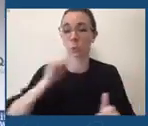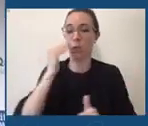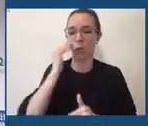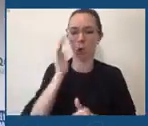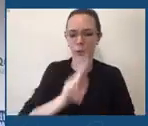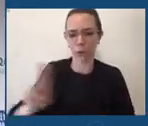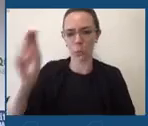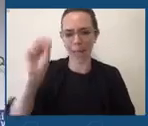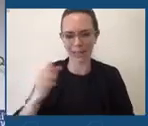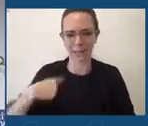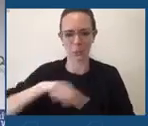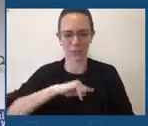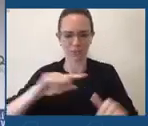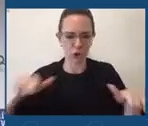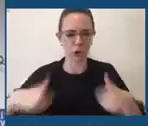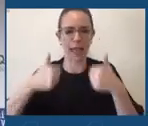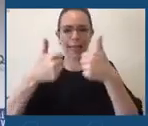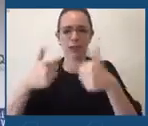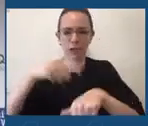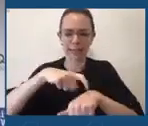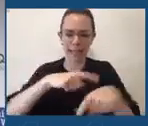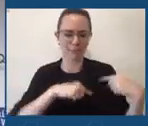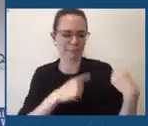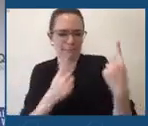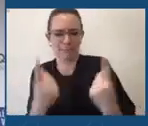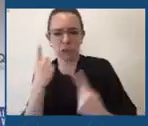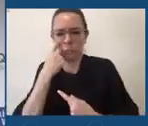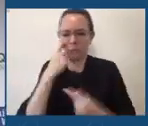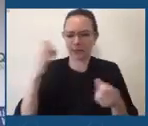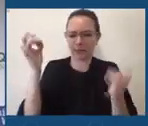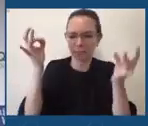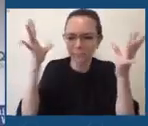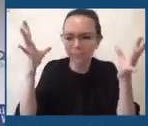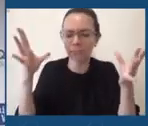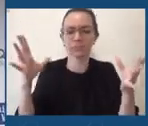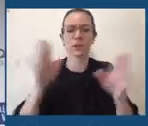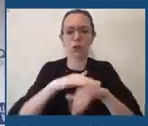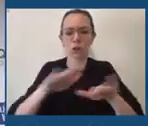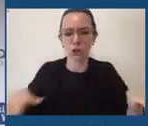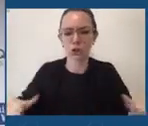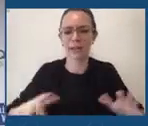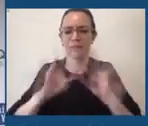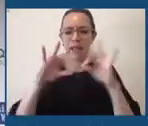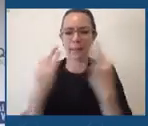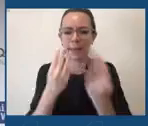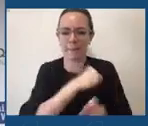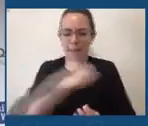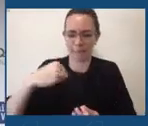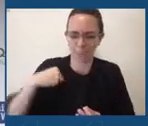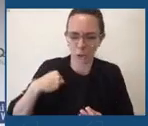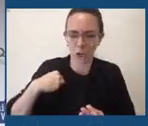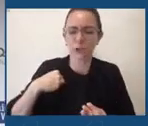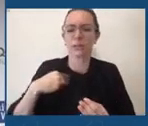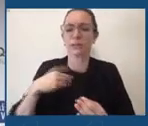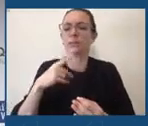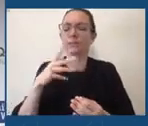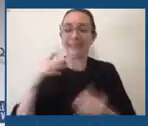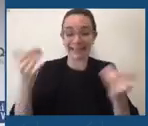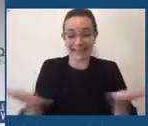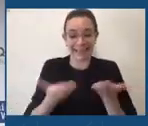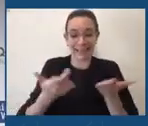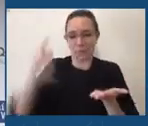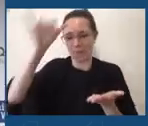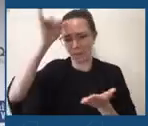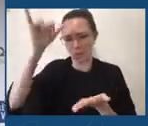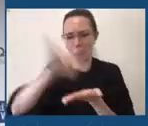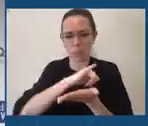times as we are still mourning the recent loss of lives of children and family members as has touched home right here in Buffalo, New York. We